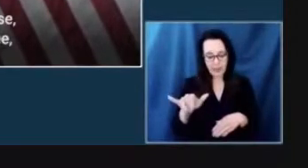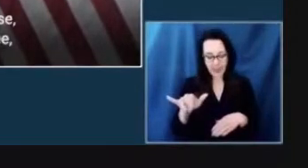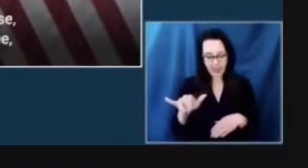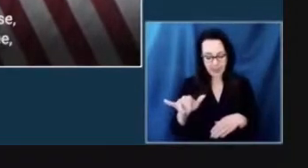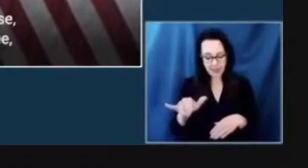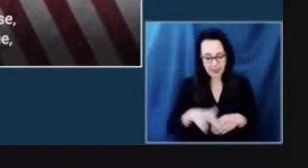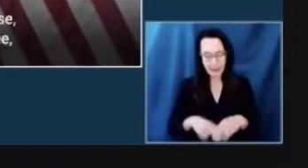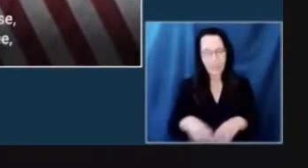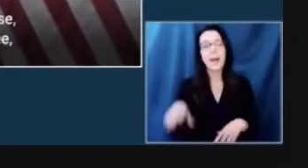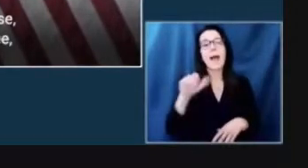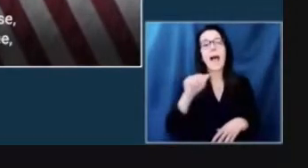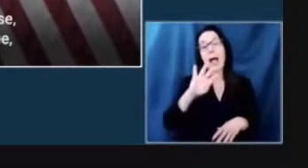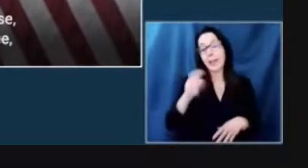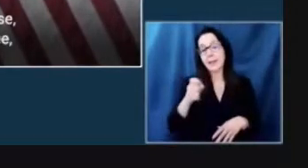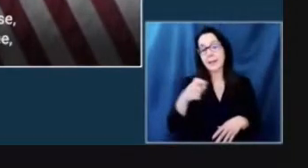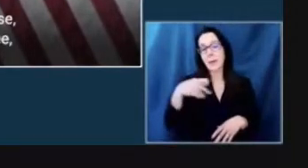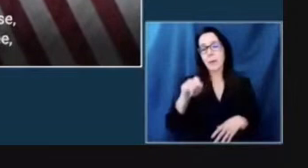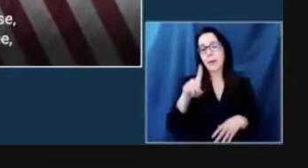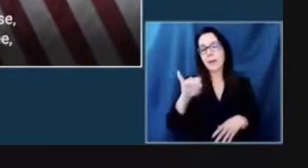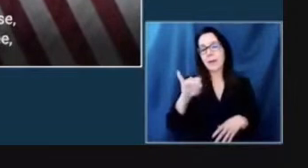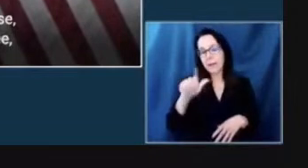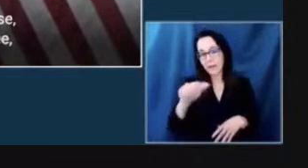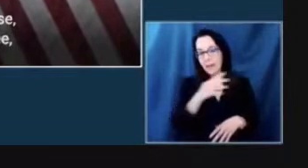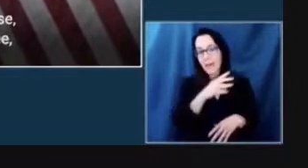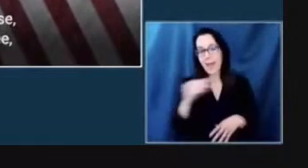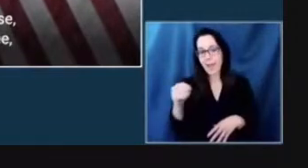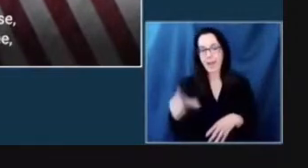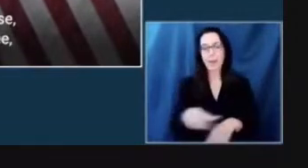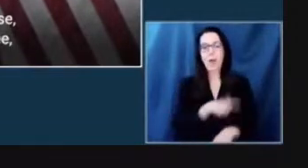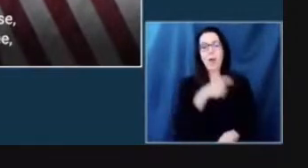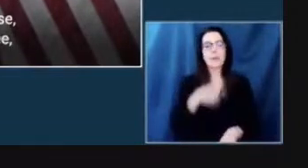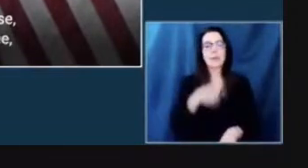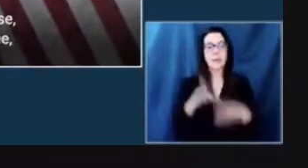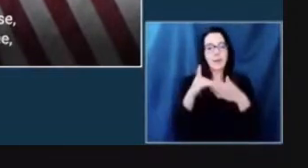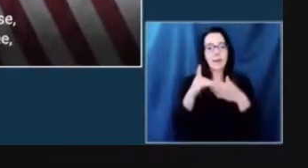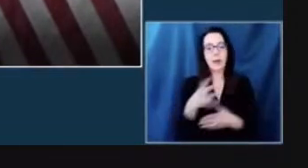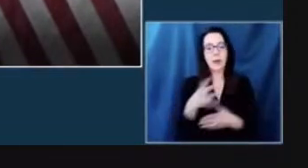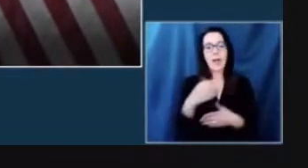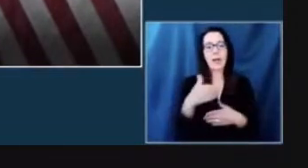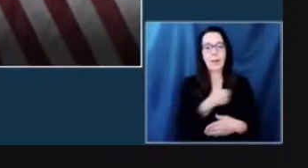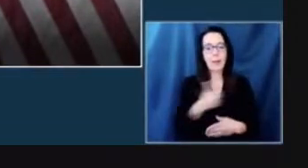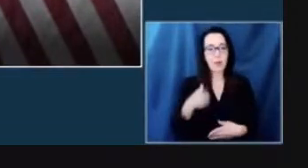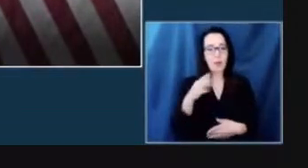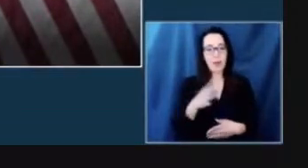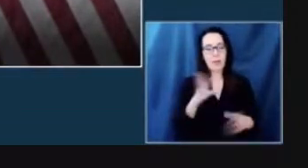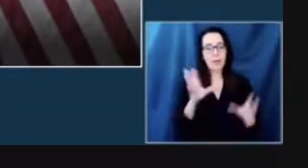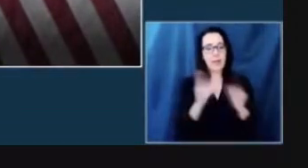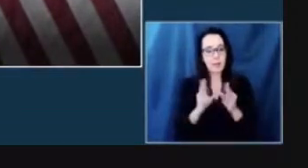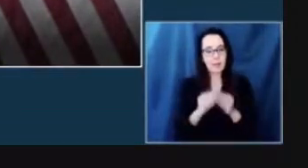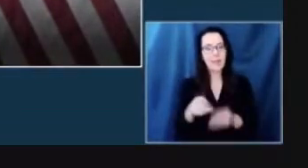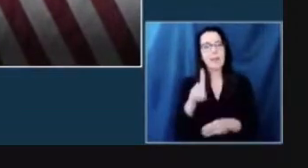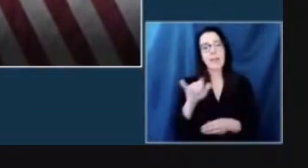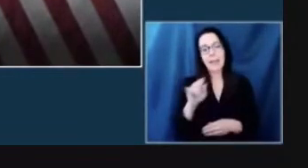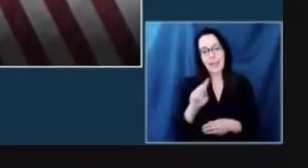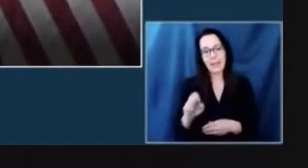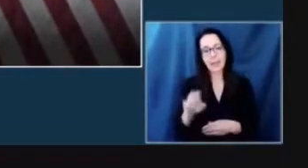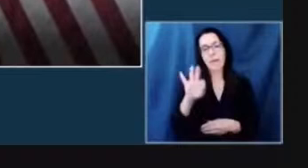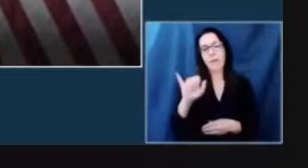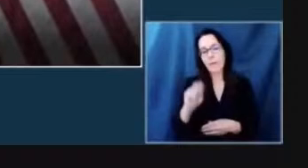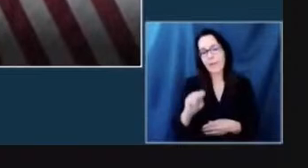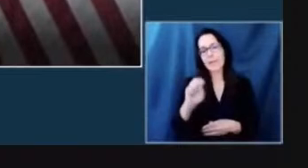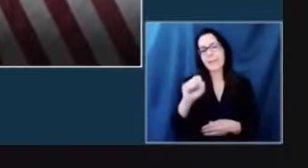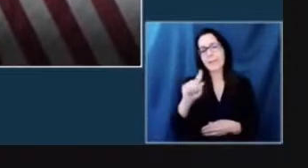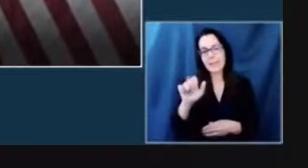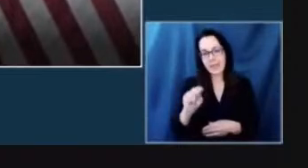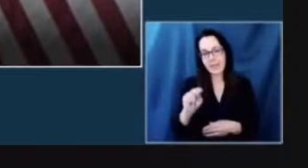Alex Padilla, and of course, a longtime leader and member of the committee, Senator Dianne Feinstein, who of course